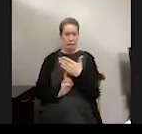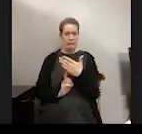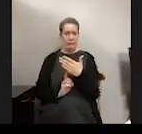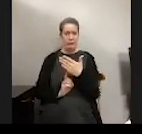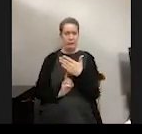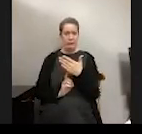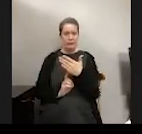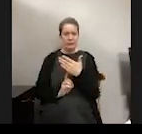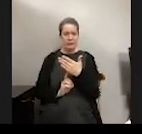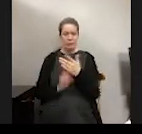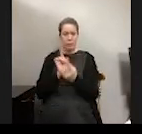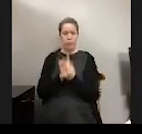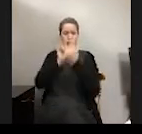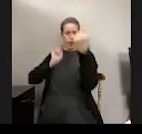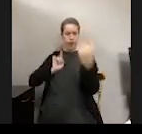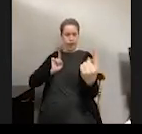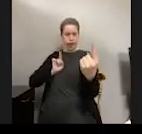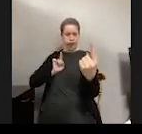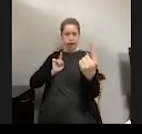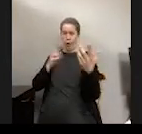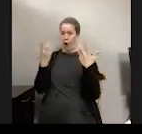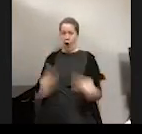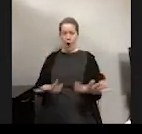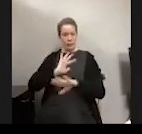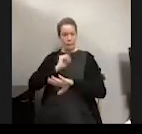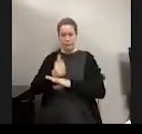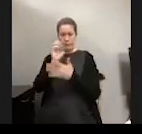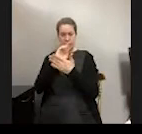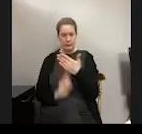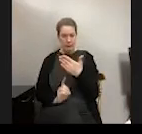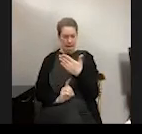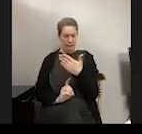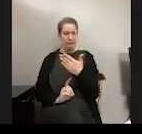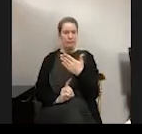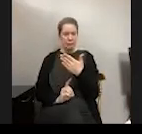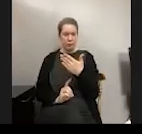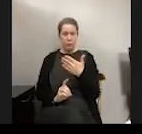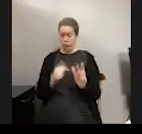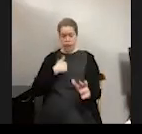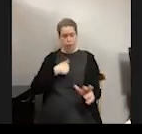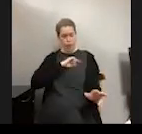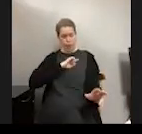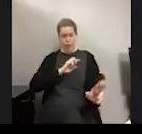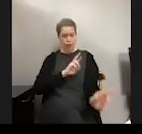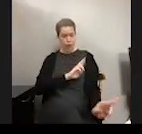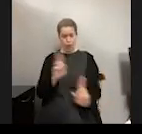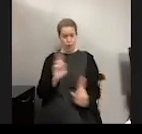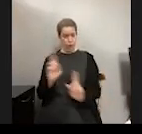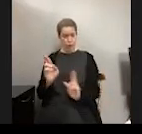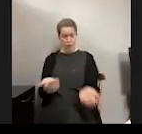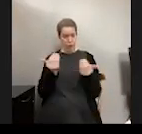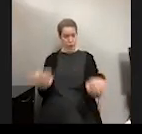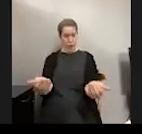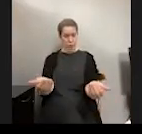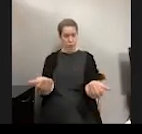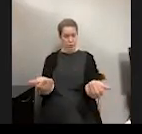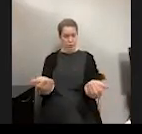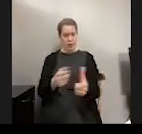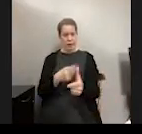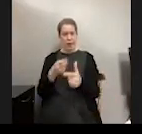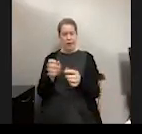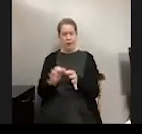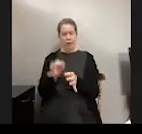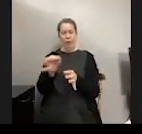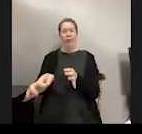social distancing in mind. We had designed it even farther, and we were ready to go ahead. And then when it was pushed now, because we're a summer project, we are